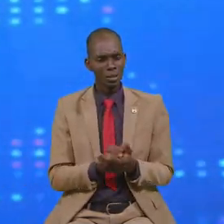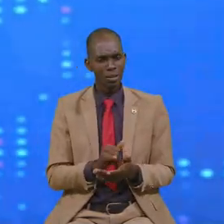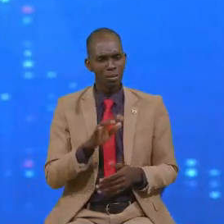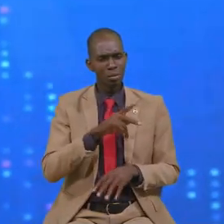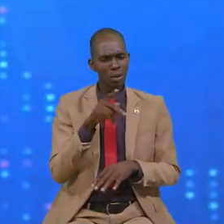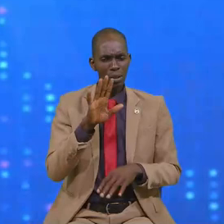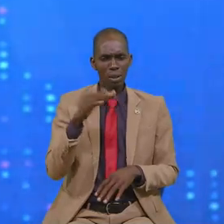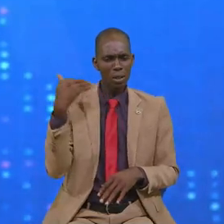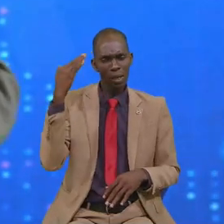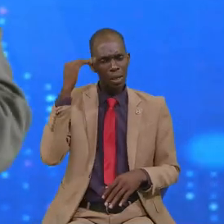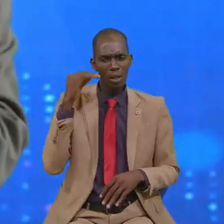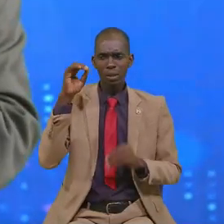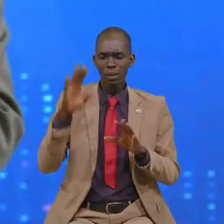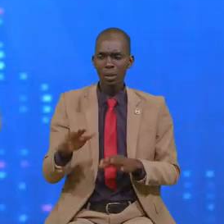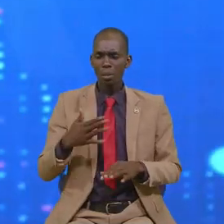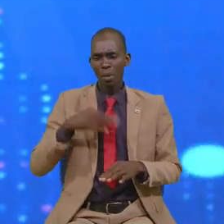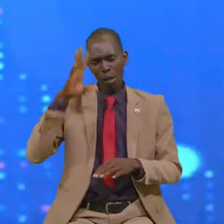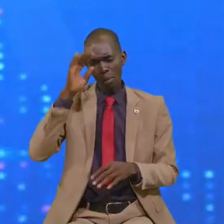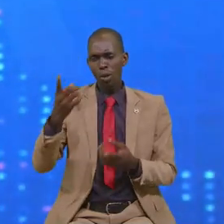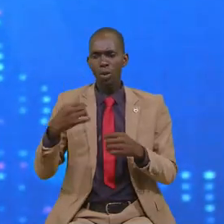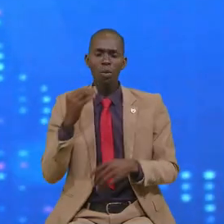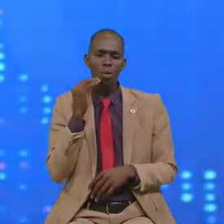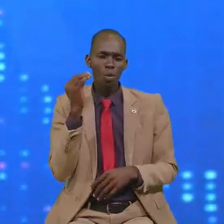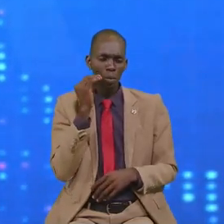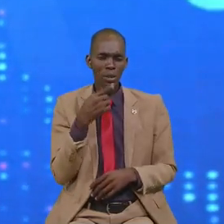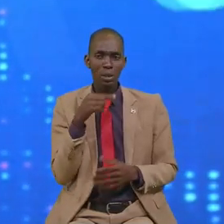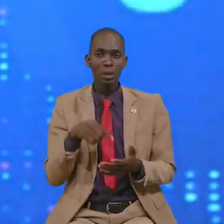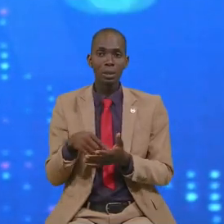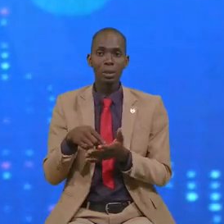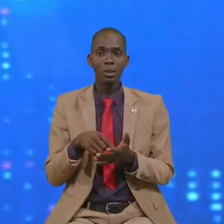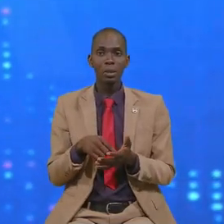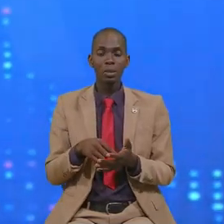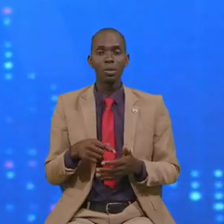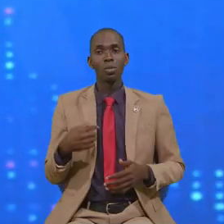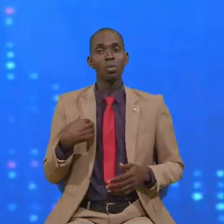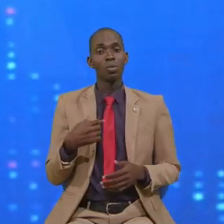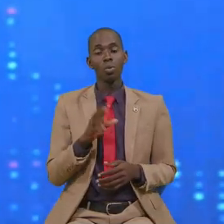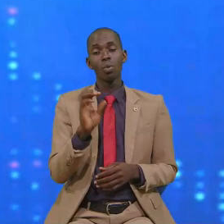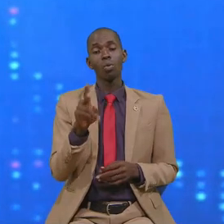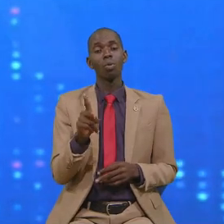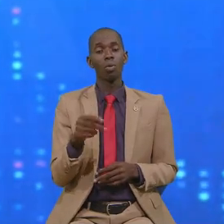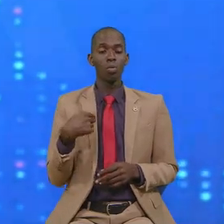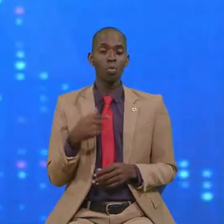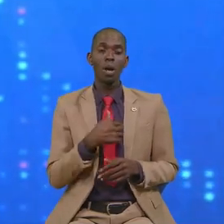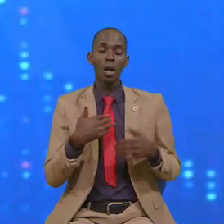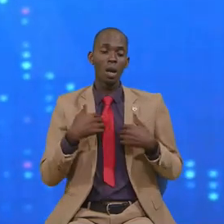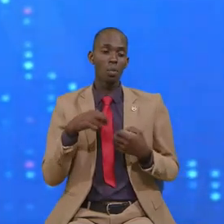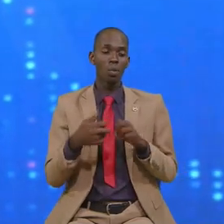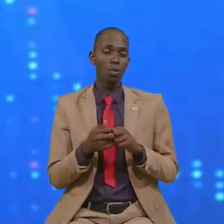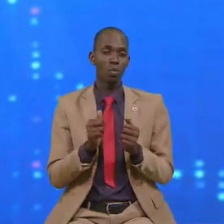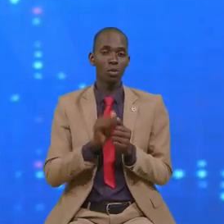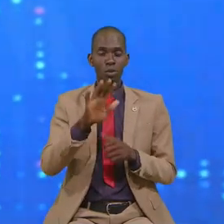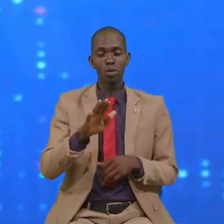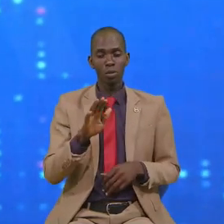and said this." "Oh," he said, "we have a problem with your son. He never